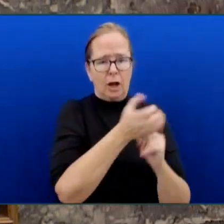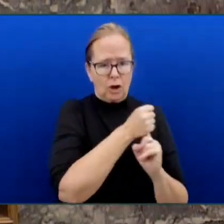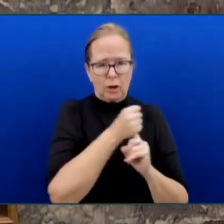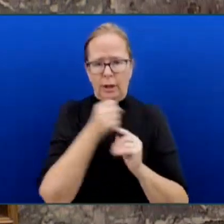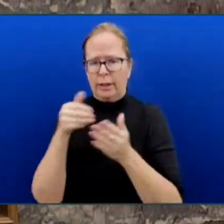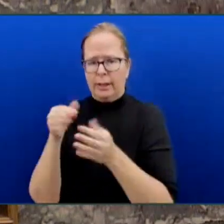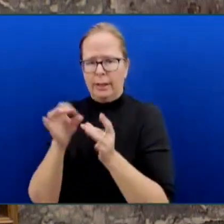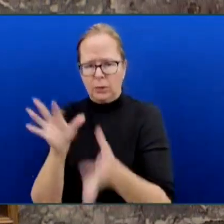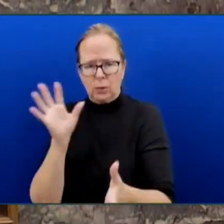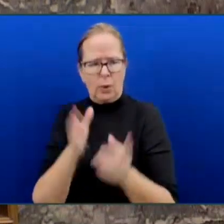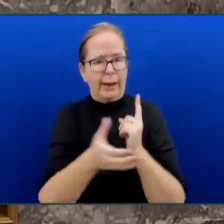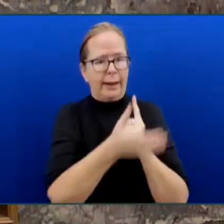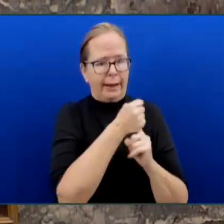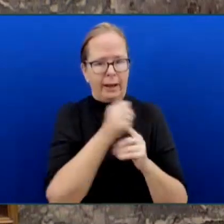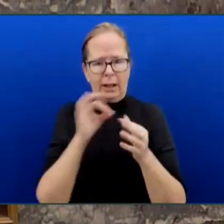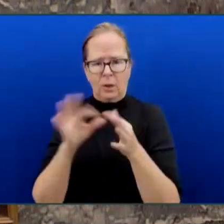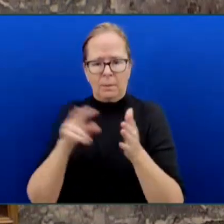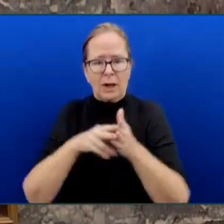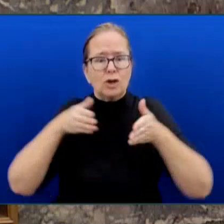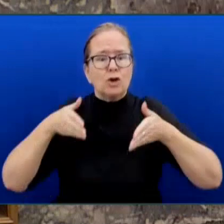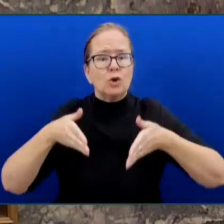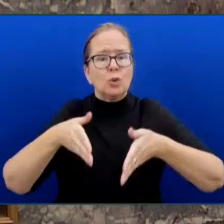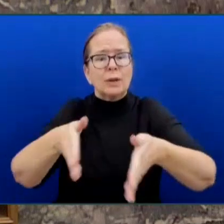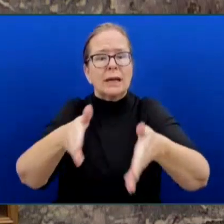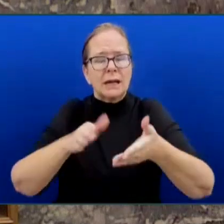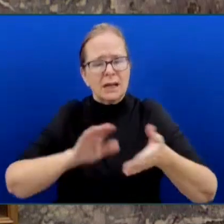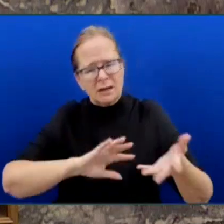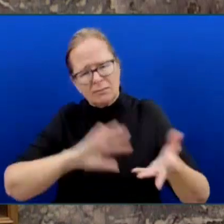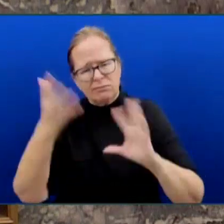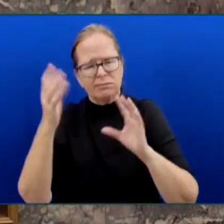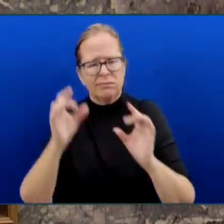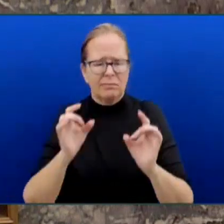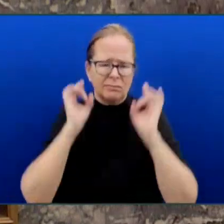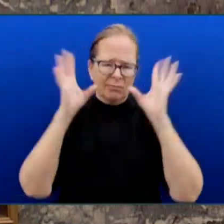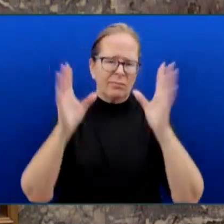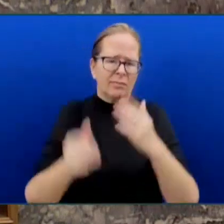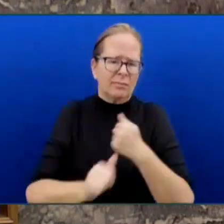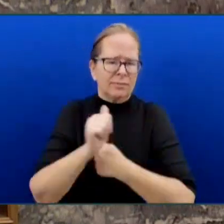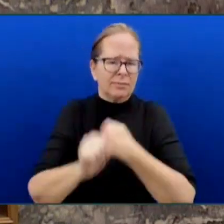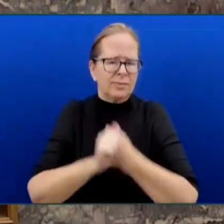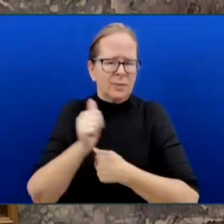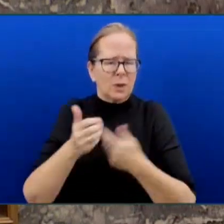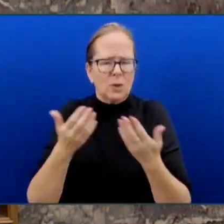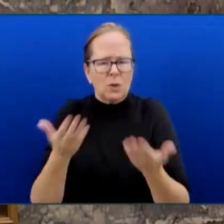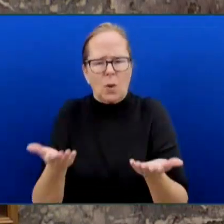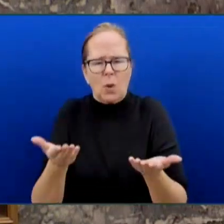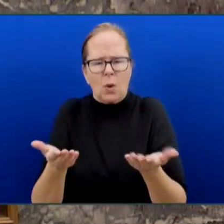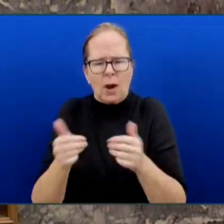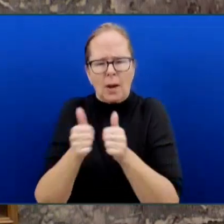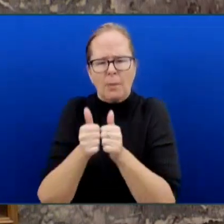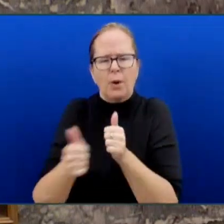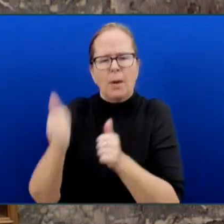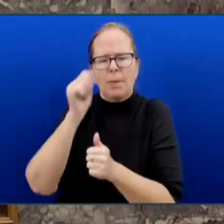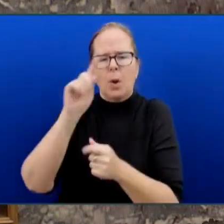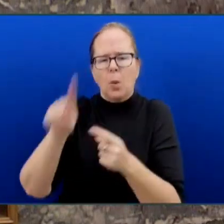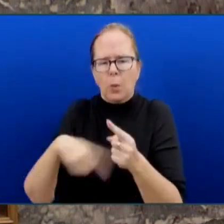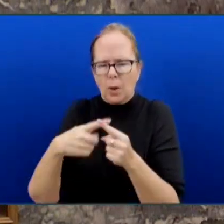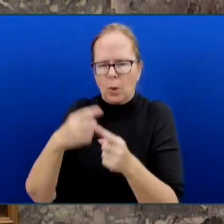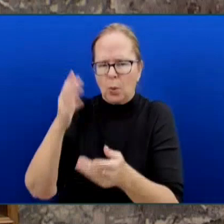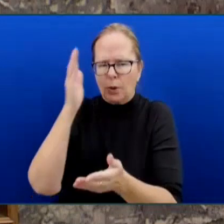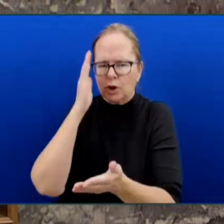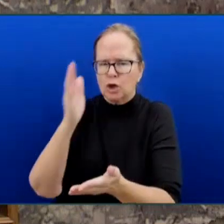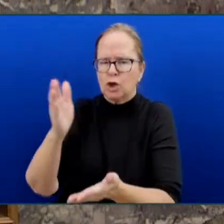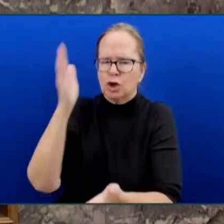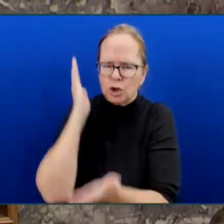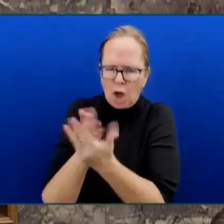again to the Premier, when will the Premier stop scrambling for big and shiny distraction announcements and focus on getting actual results